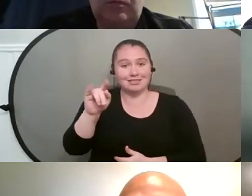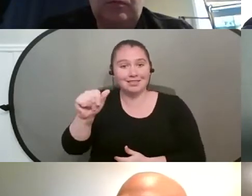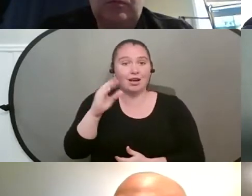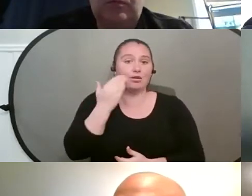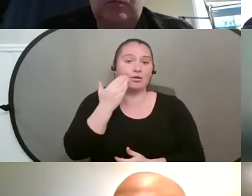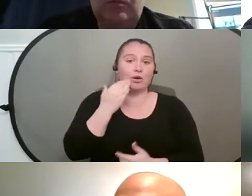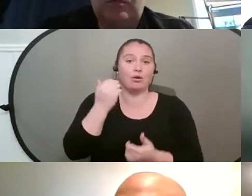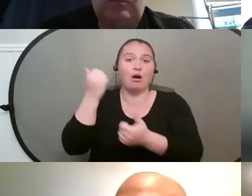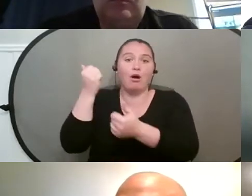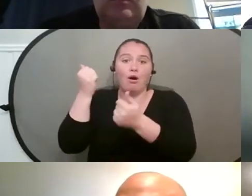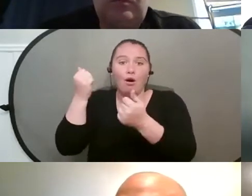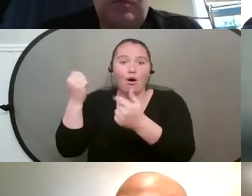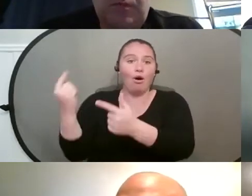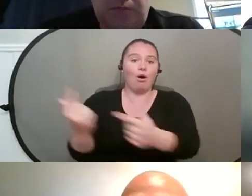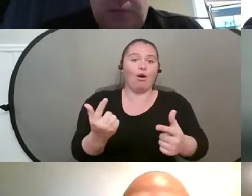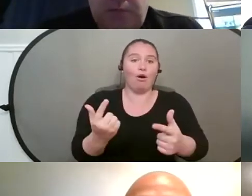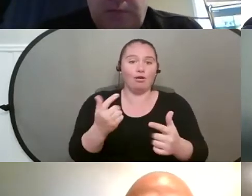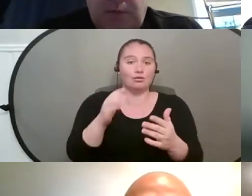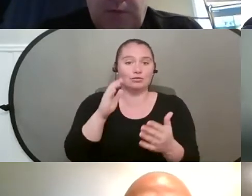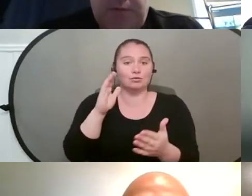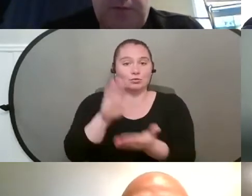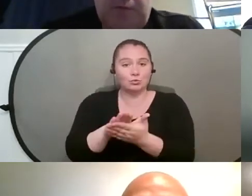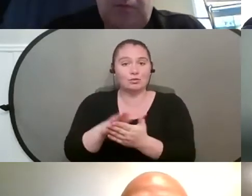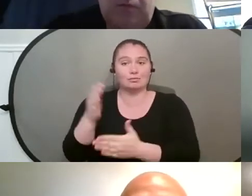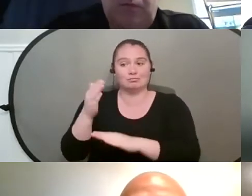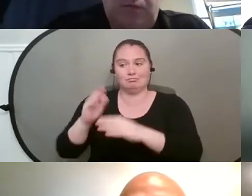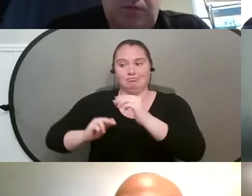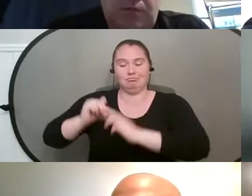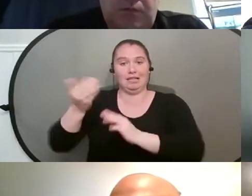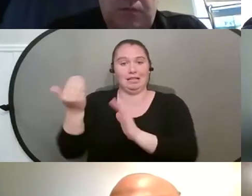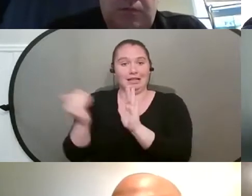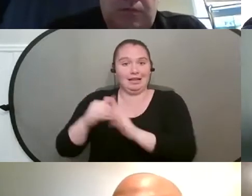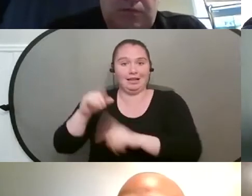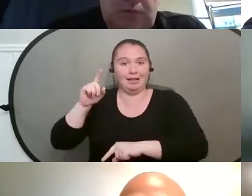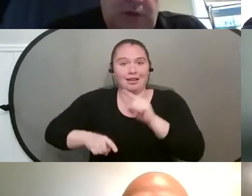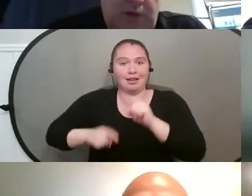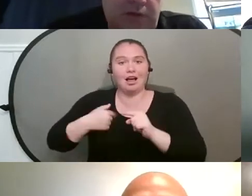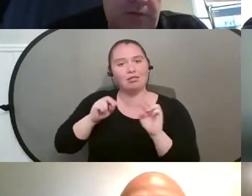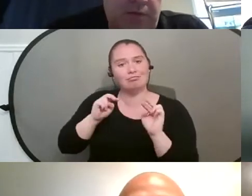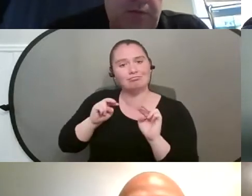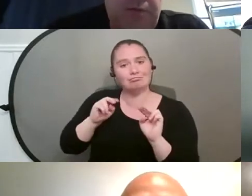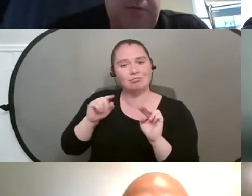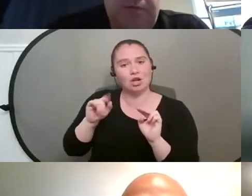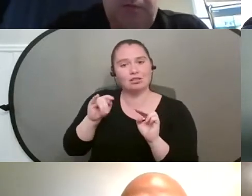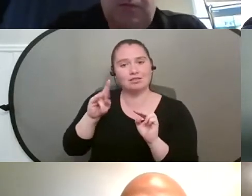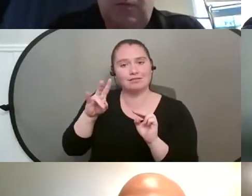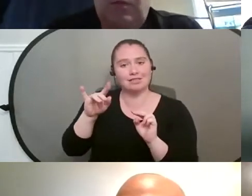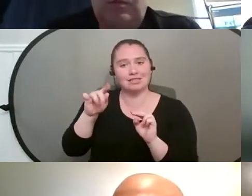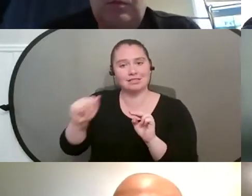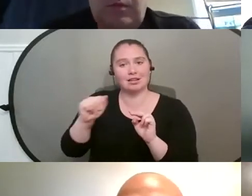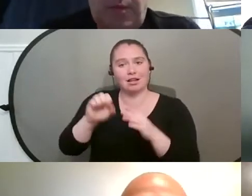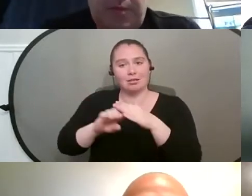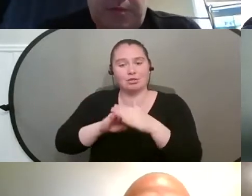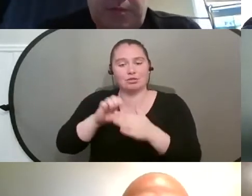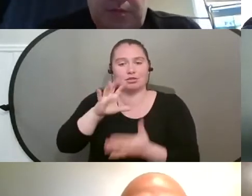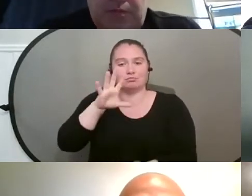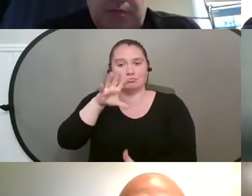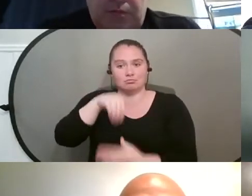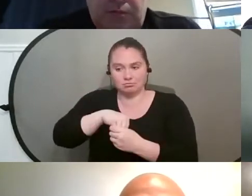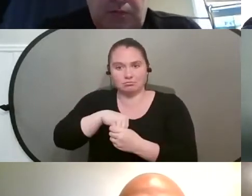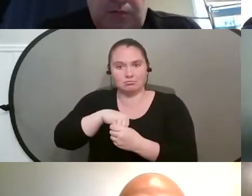but some schools are part of the neighborhood. And I look at Alta Vista Elementary being part of Alta Vista